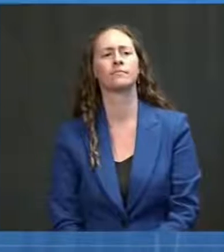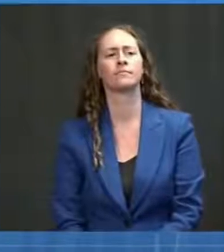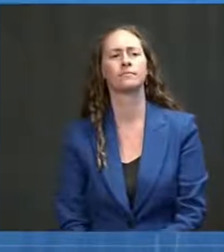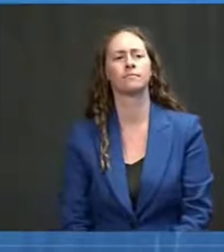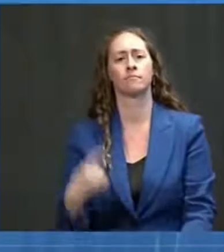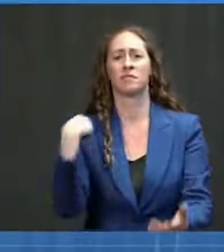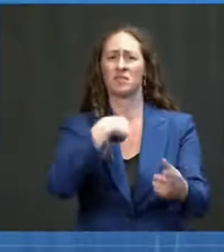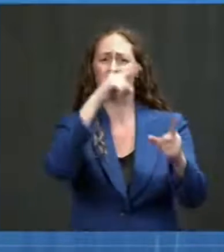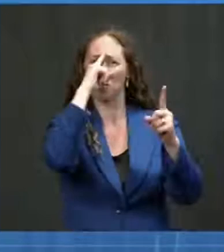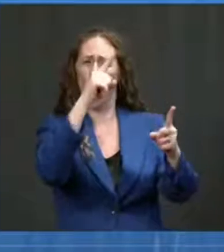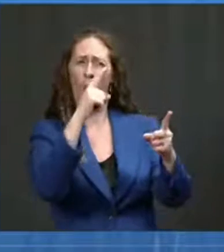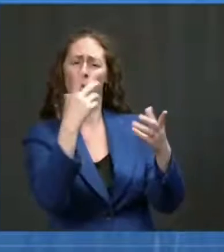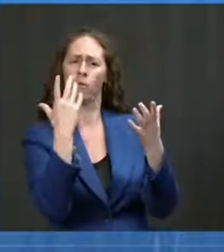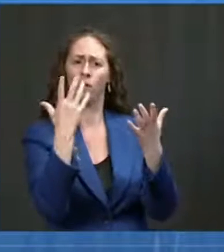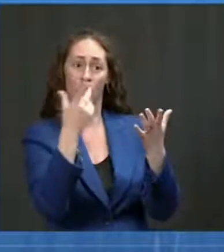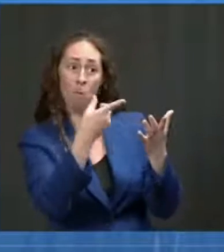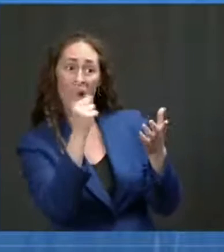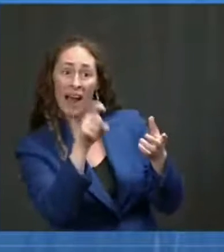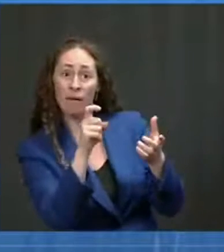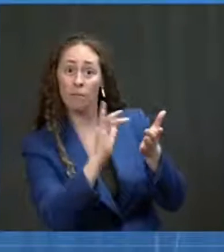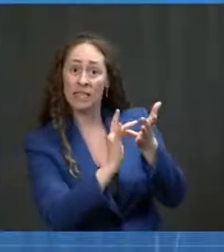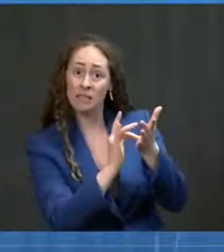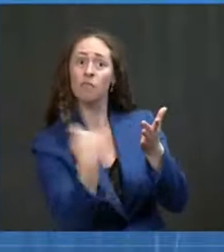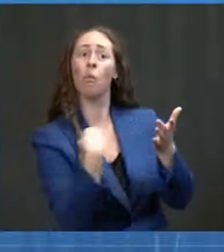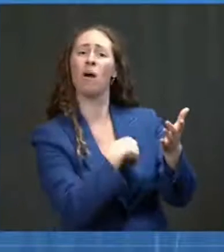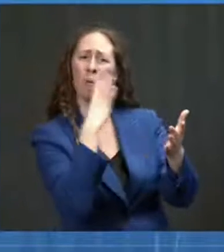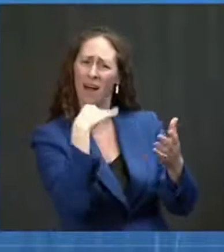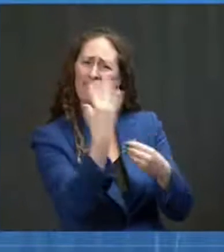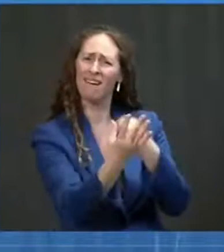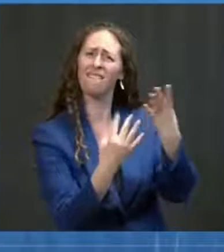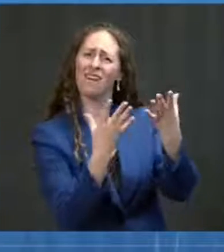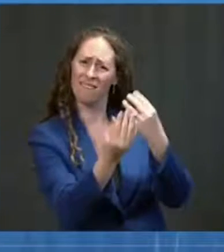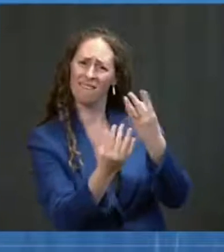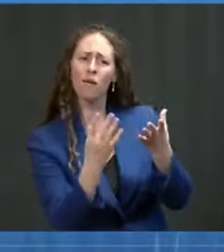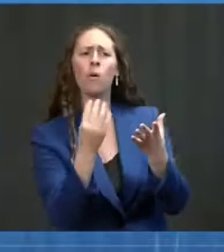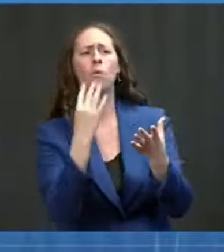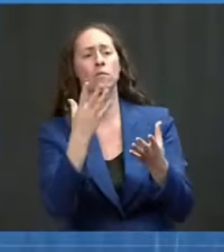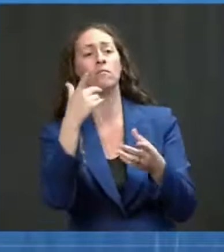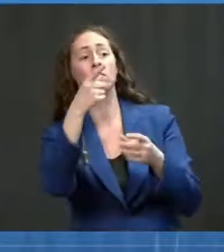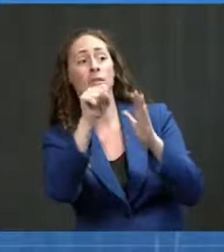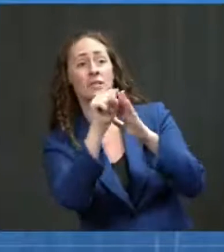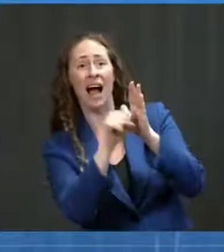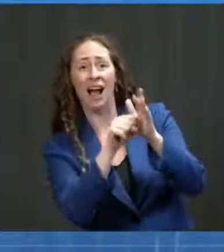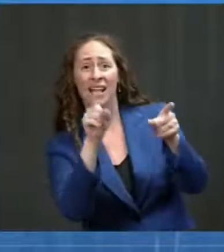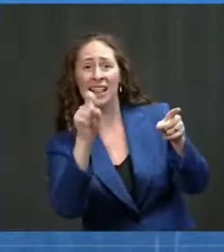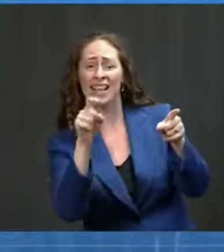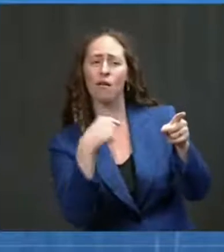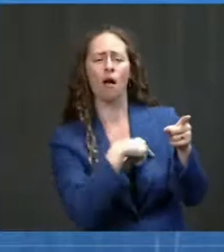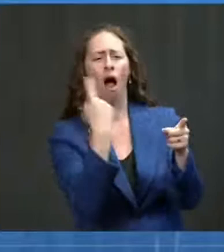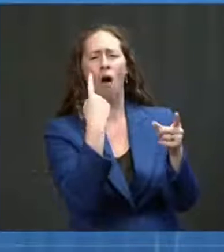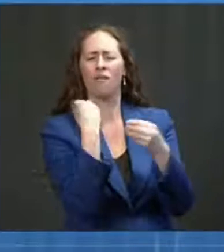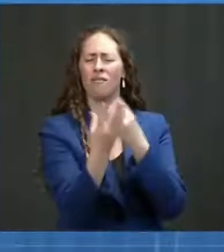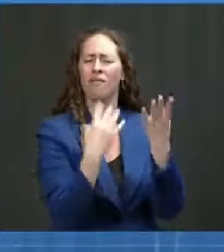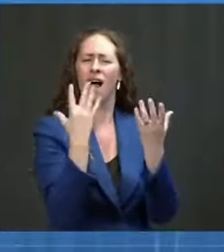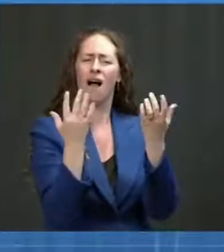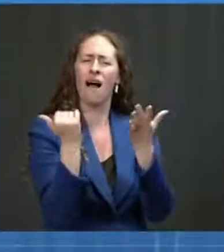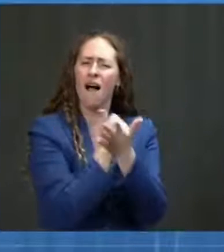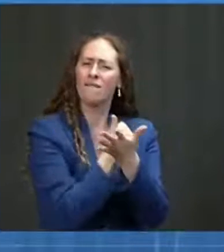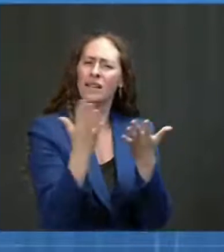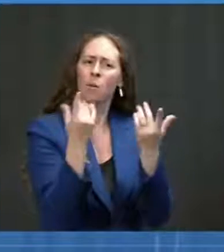And we will continue working closely with states to do all that we can and to match resources to their needs.